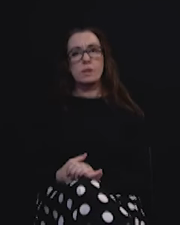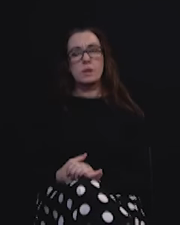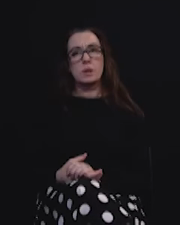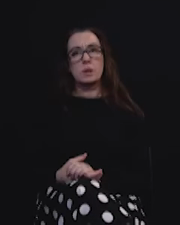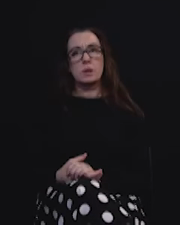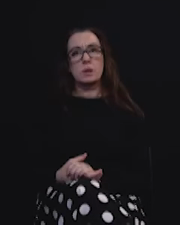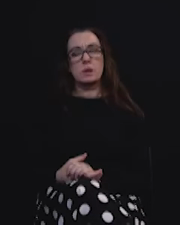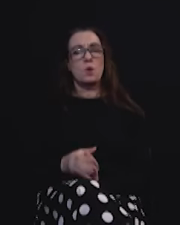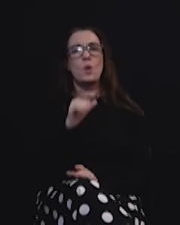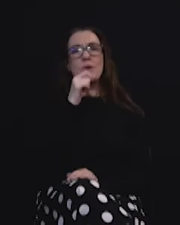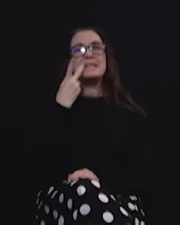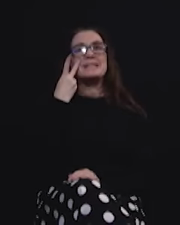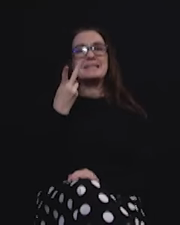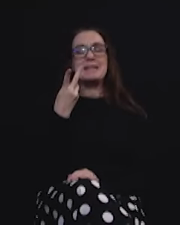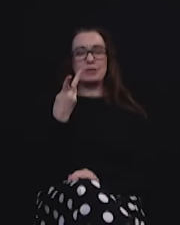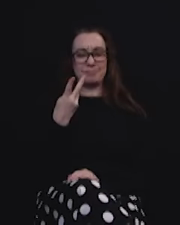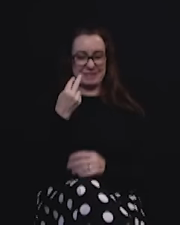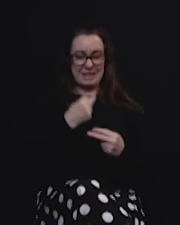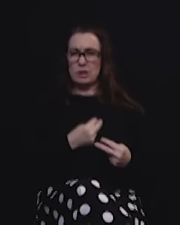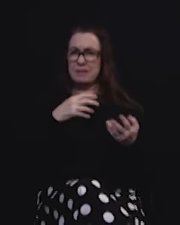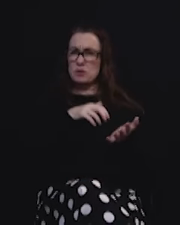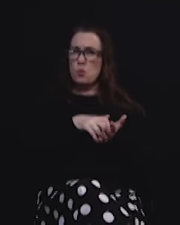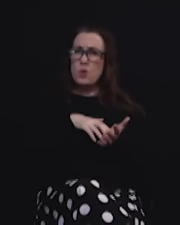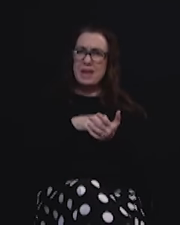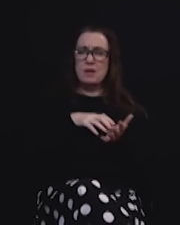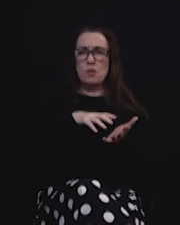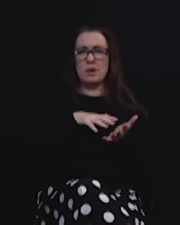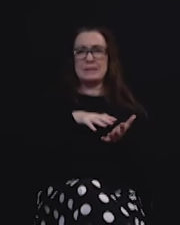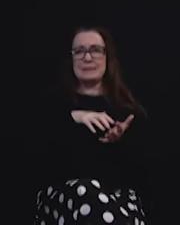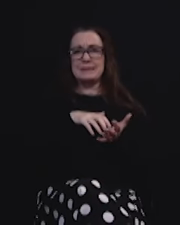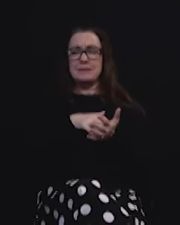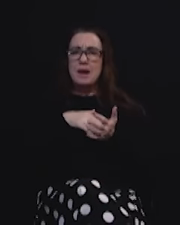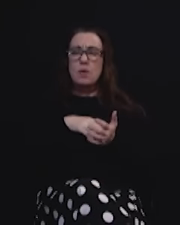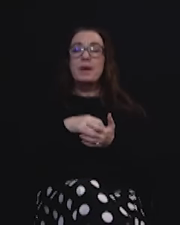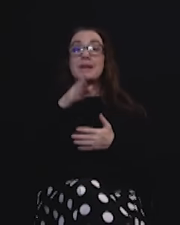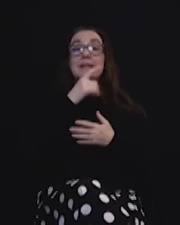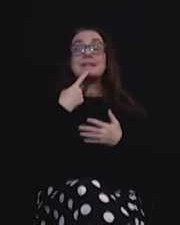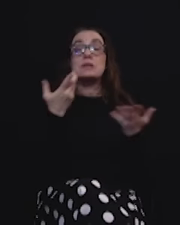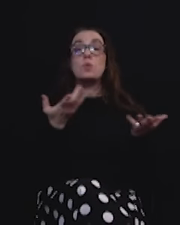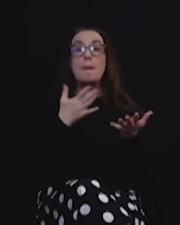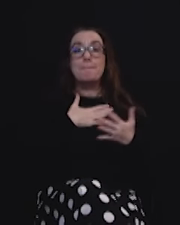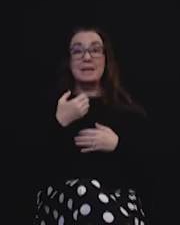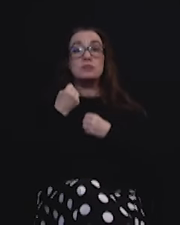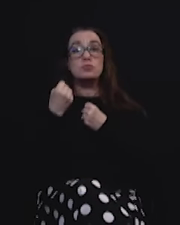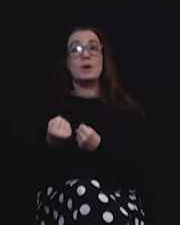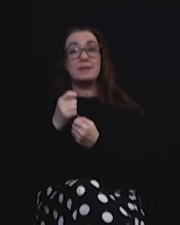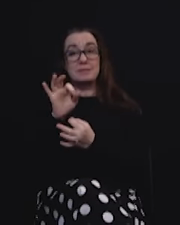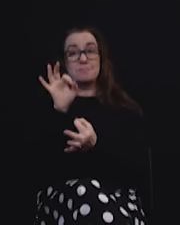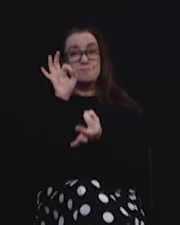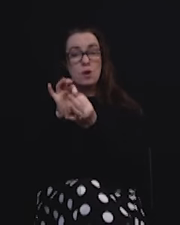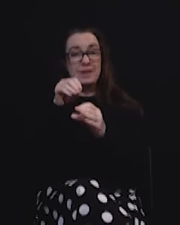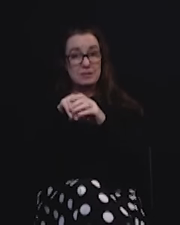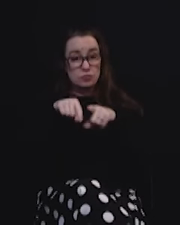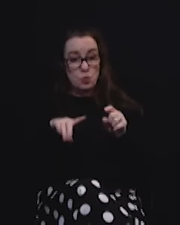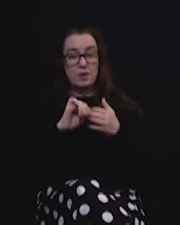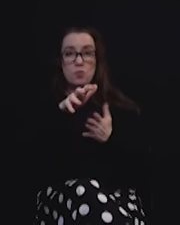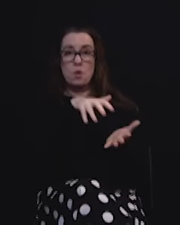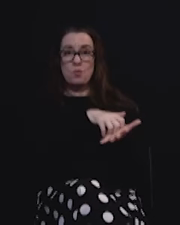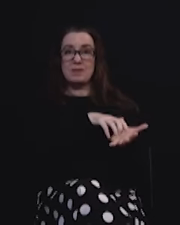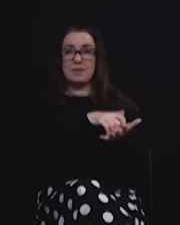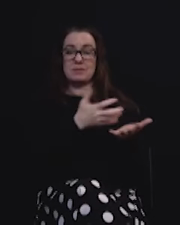We don't want to see ourselves as weak. We don't want to see ourselves as vulnerable. But what does God say? My strength is made perfect in your weakness.